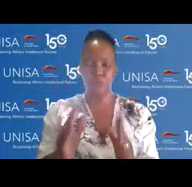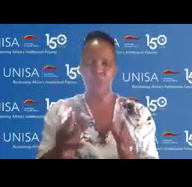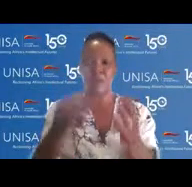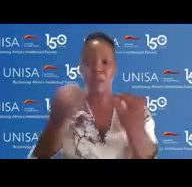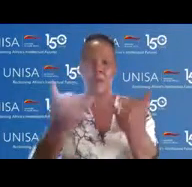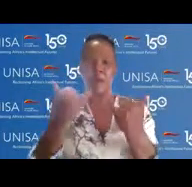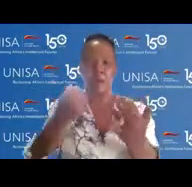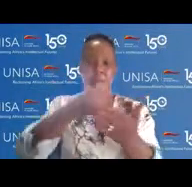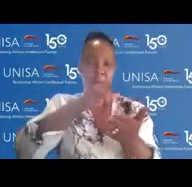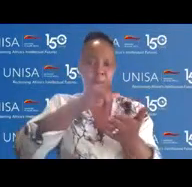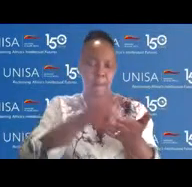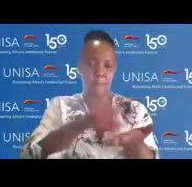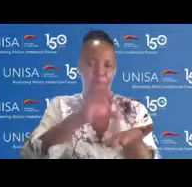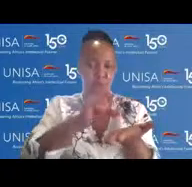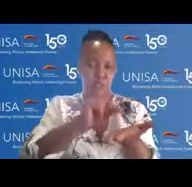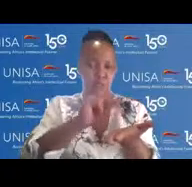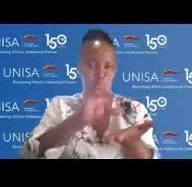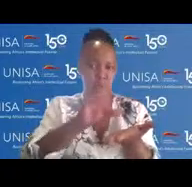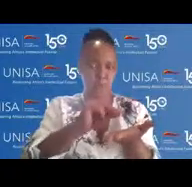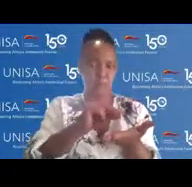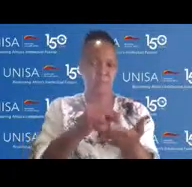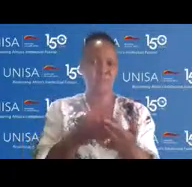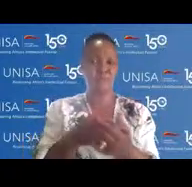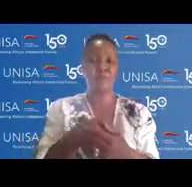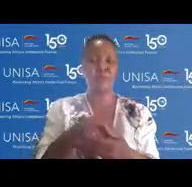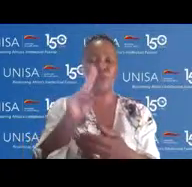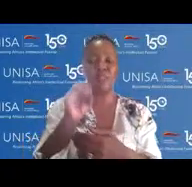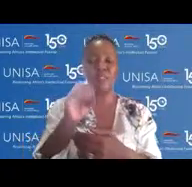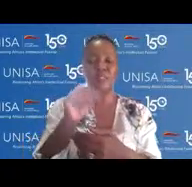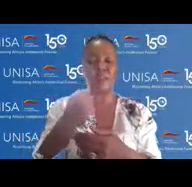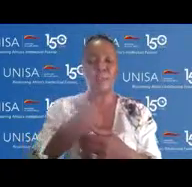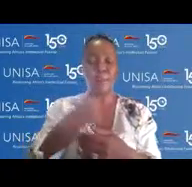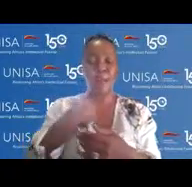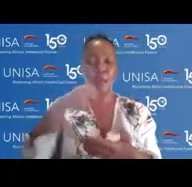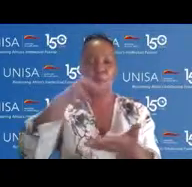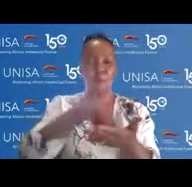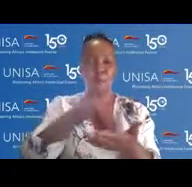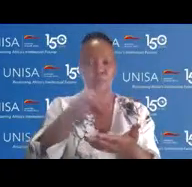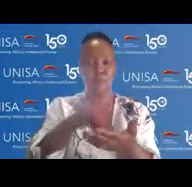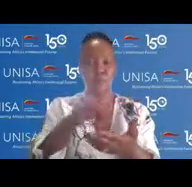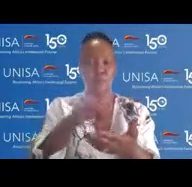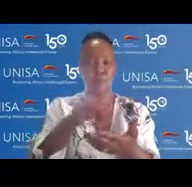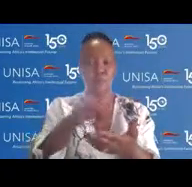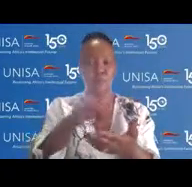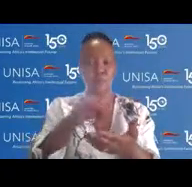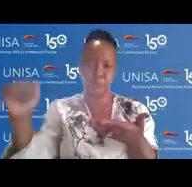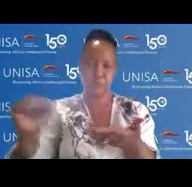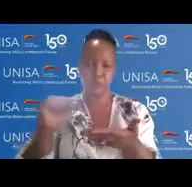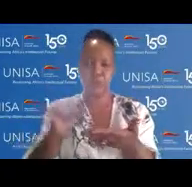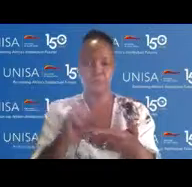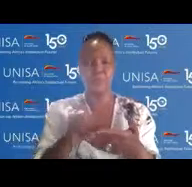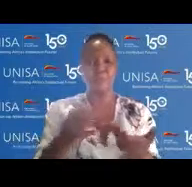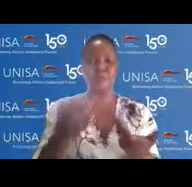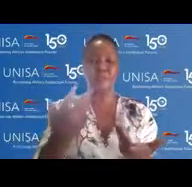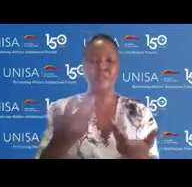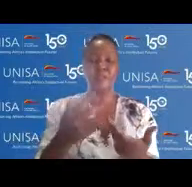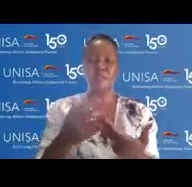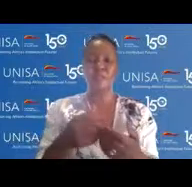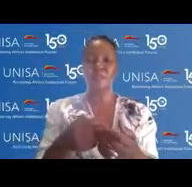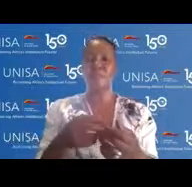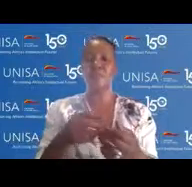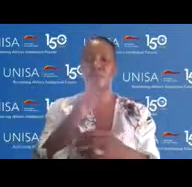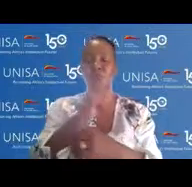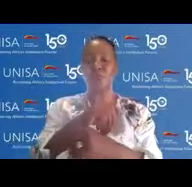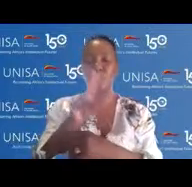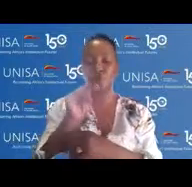There's also UNISA My Modules. That's the one that's being phased out. So if you want the latest app, you should use UNISA